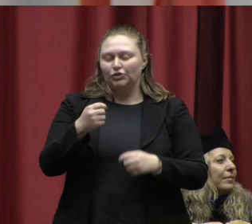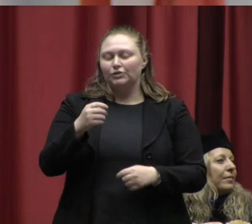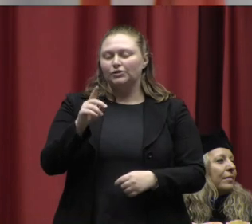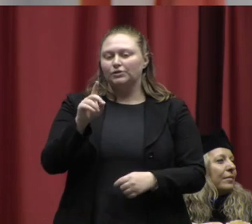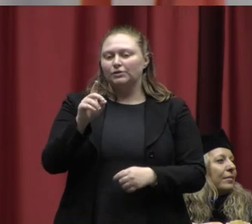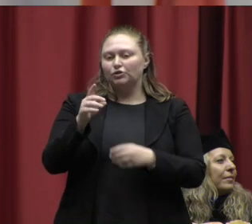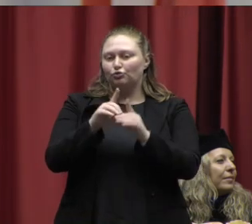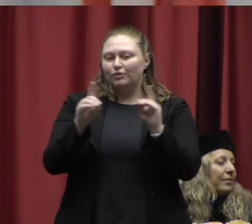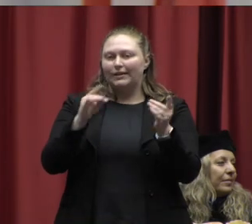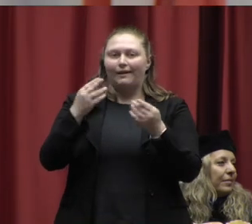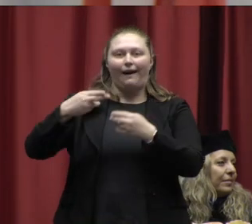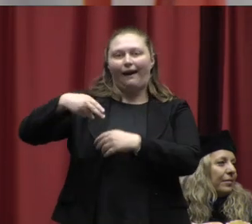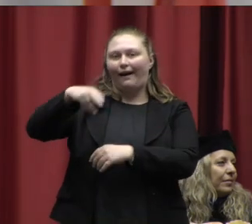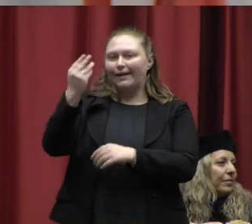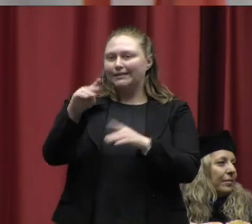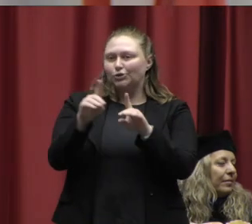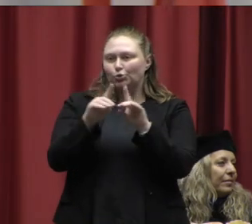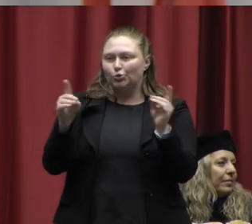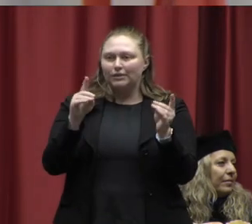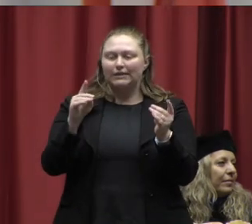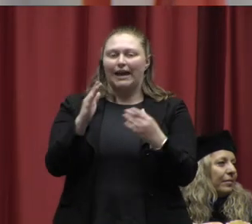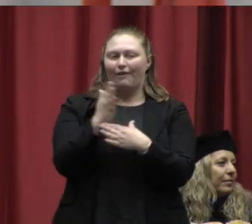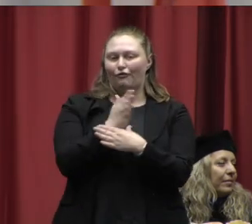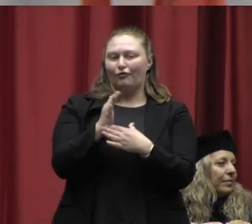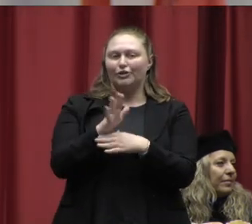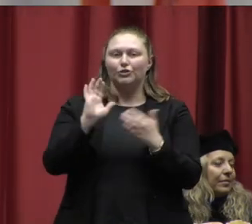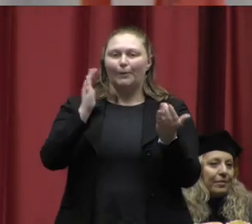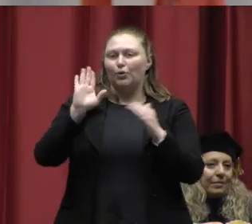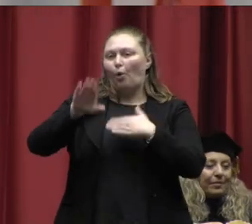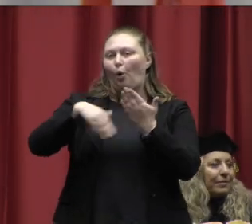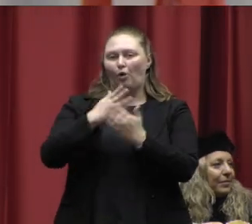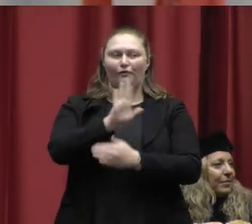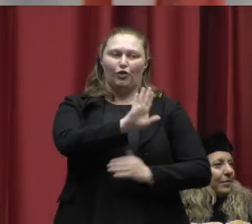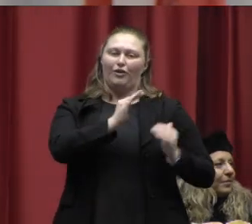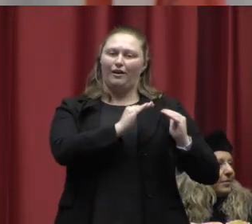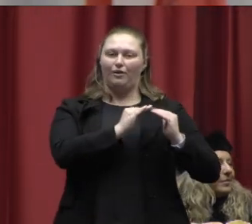point average of all of our post-baccalaureate graduates.